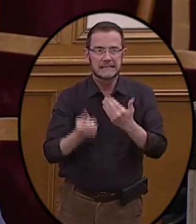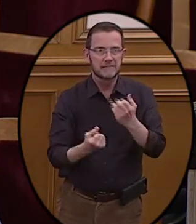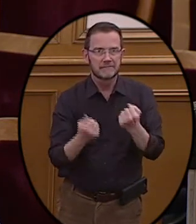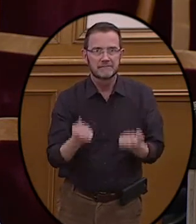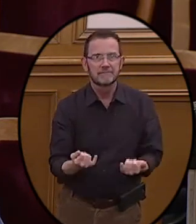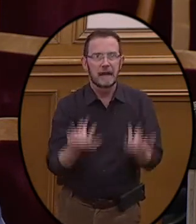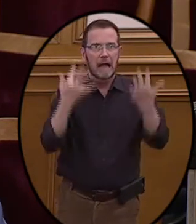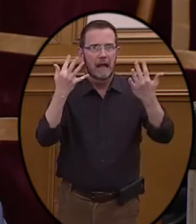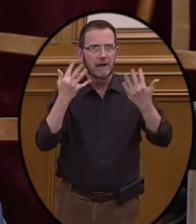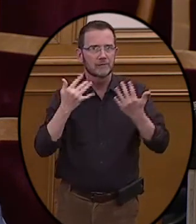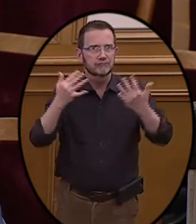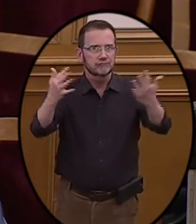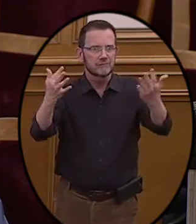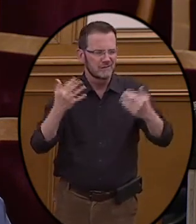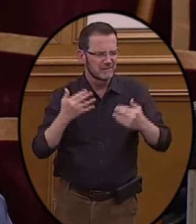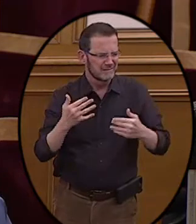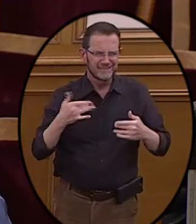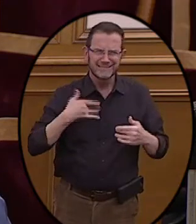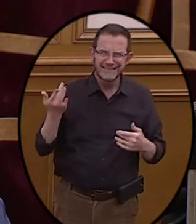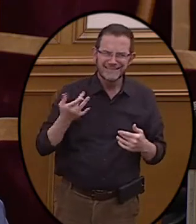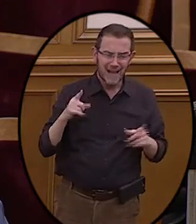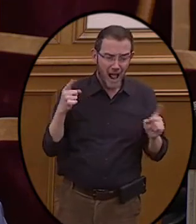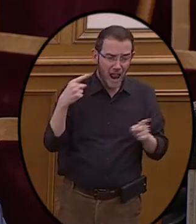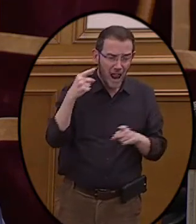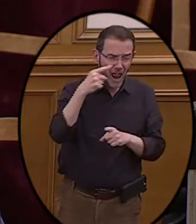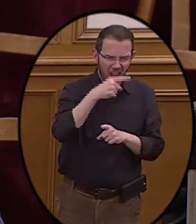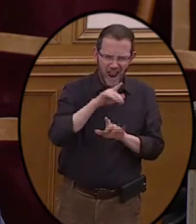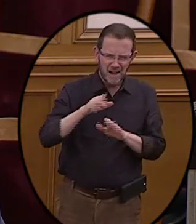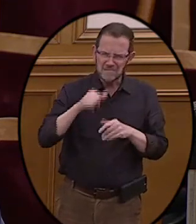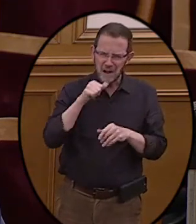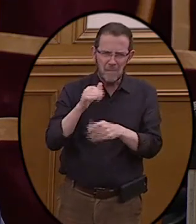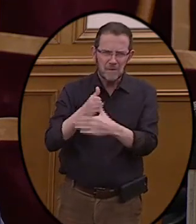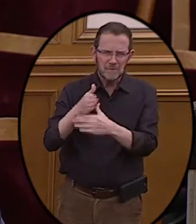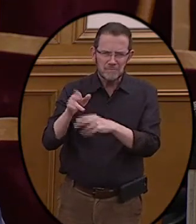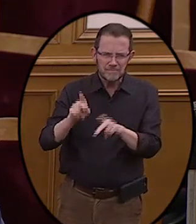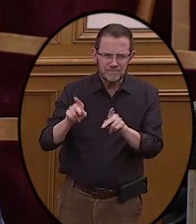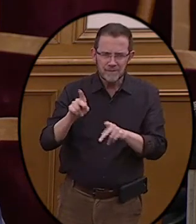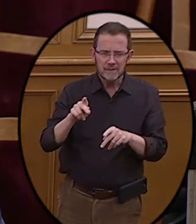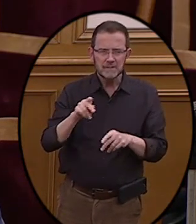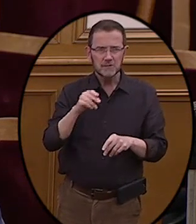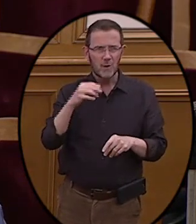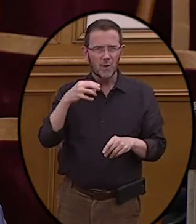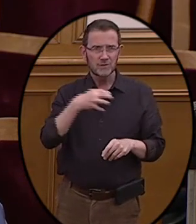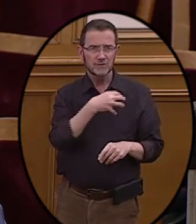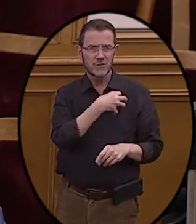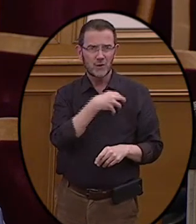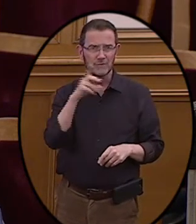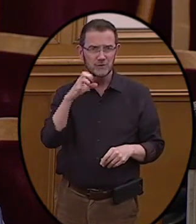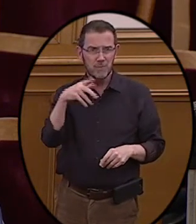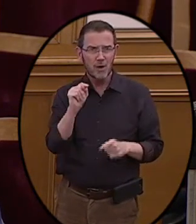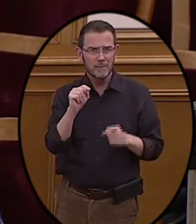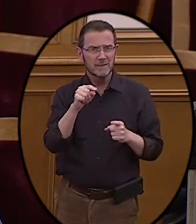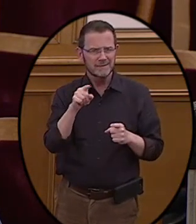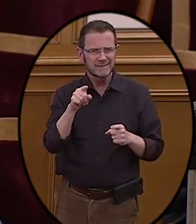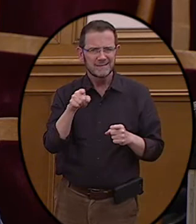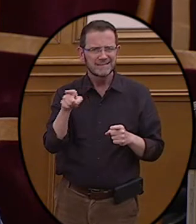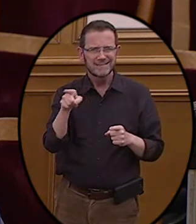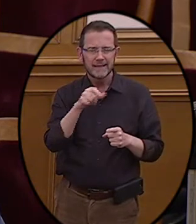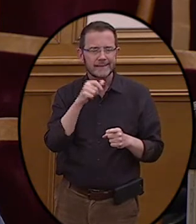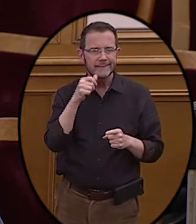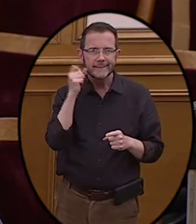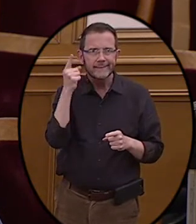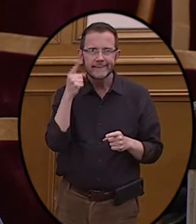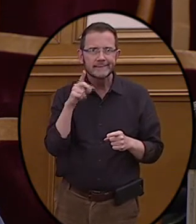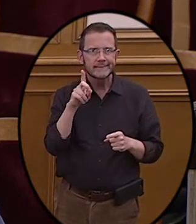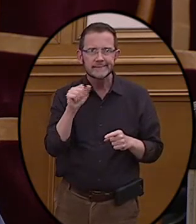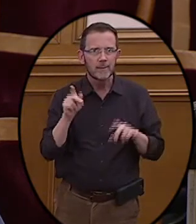numerous times. I'm asking again what is happening with that complaint, and can we let the Sheriff's Department know that disabled people have special needs when they attend meetings here